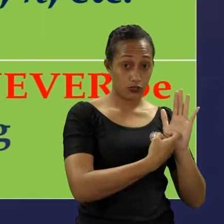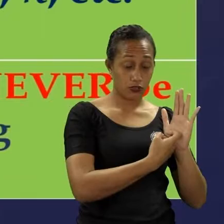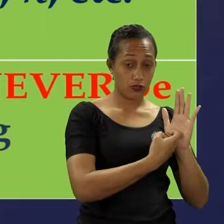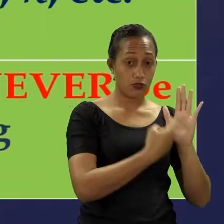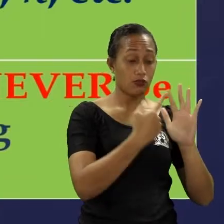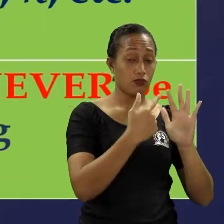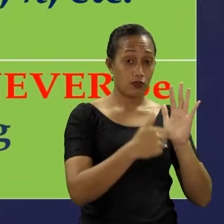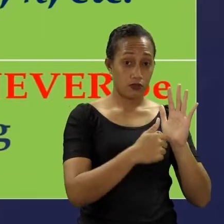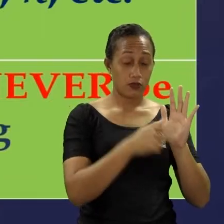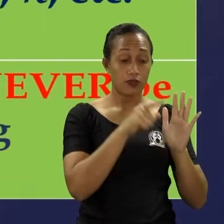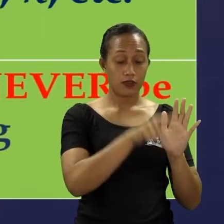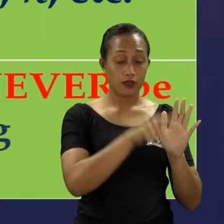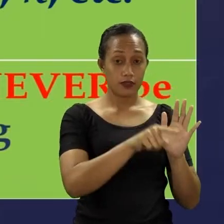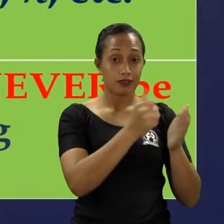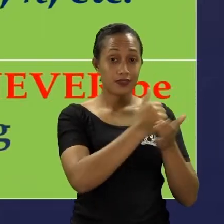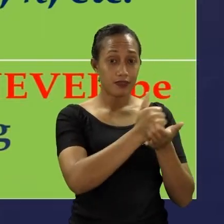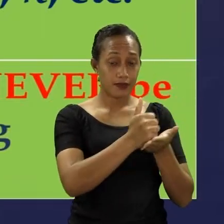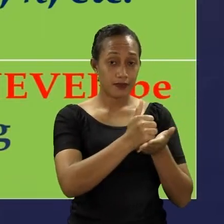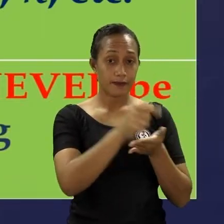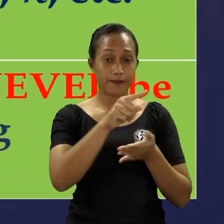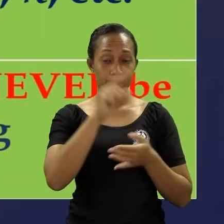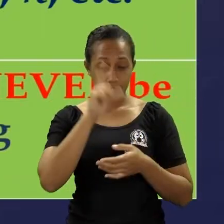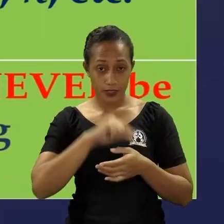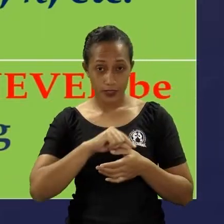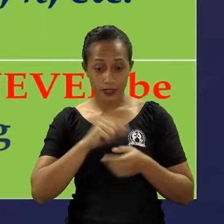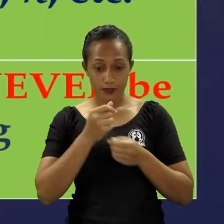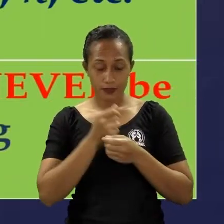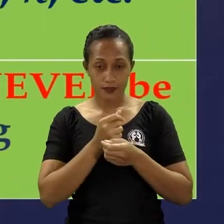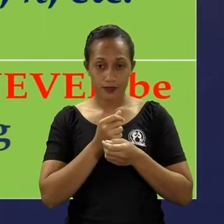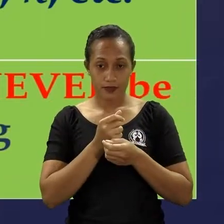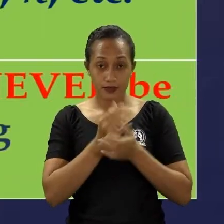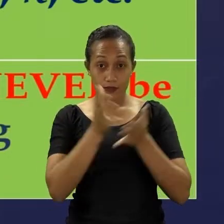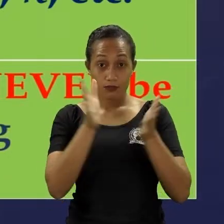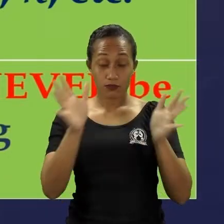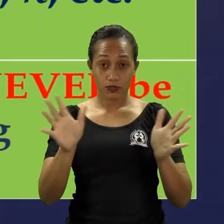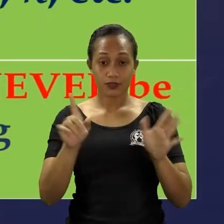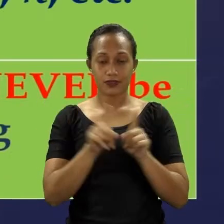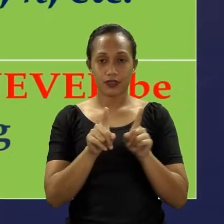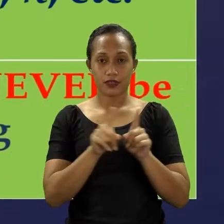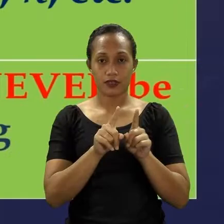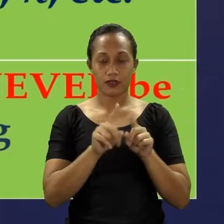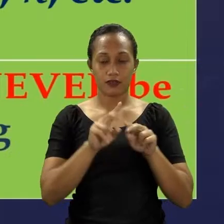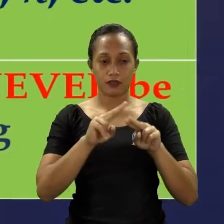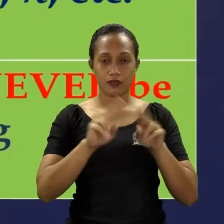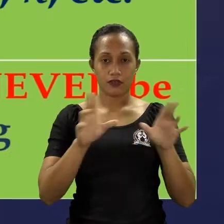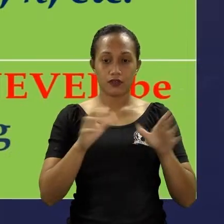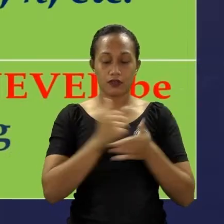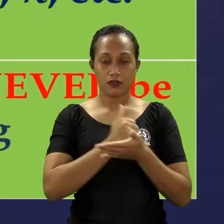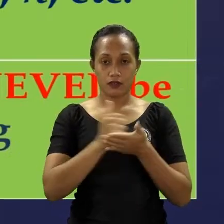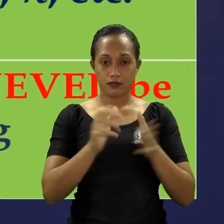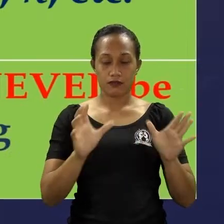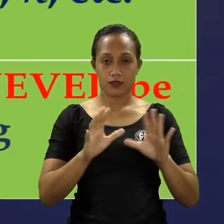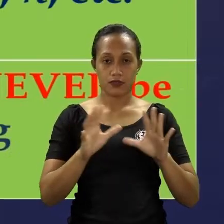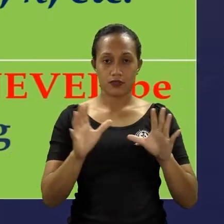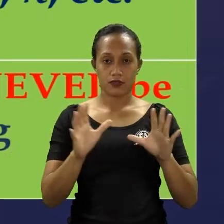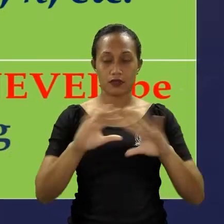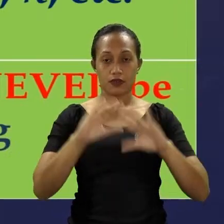numbers, these are the numbers that can be expressed as fractions of